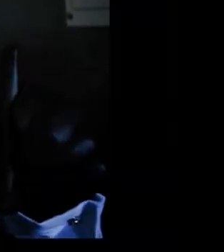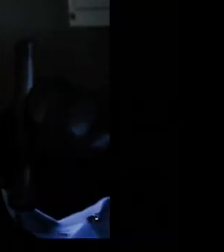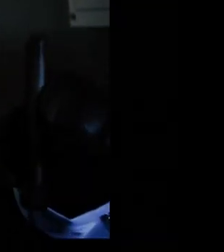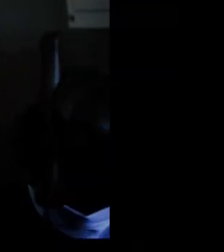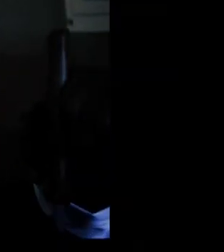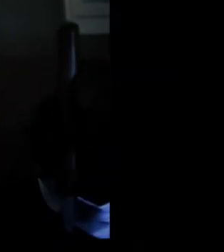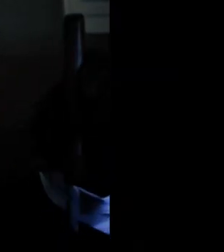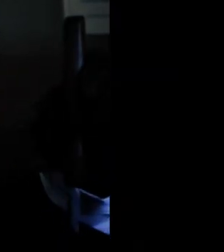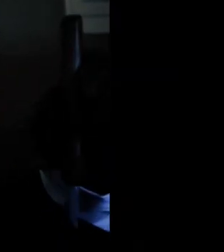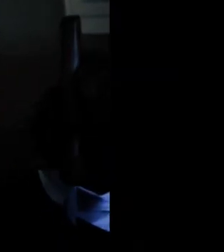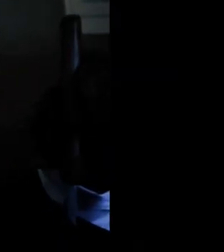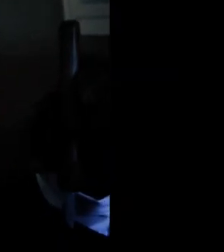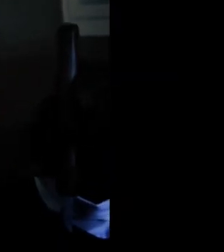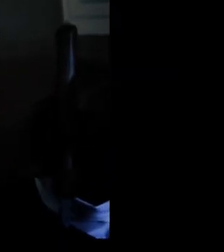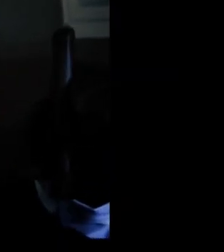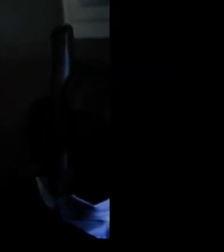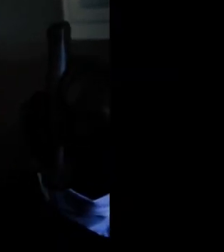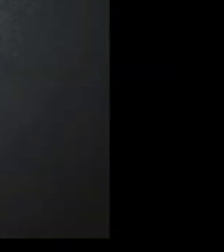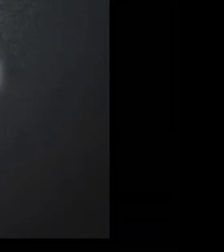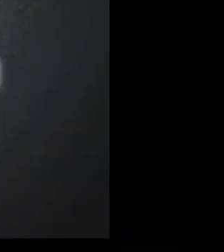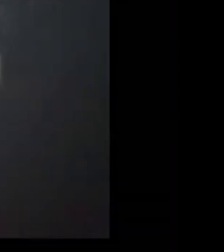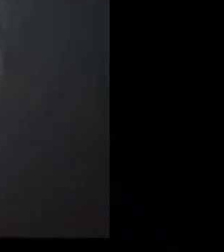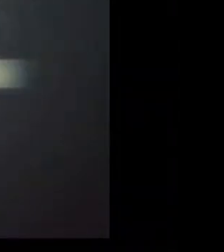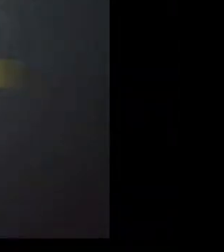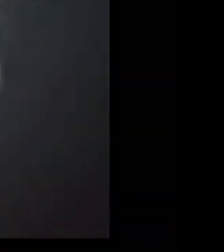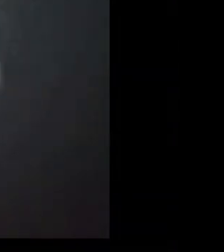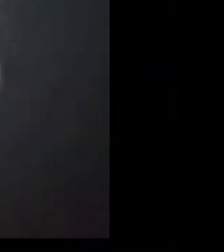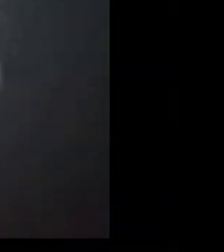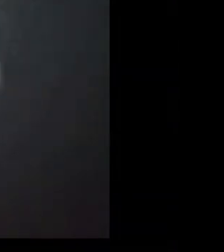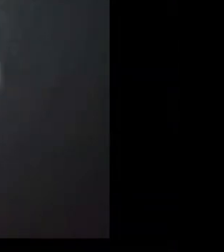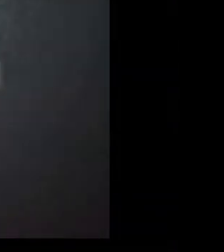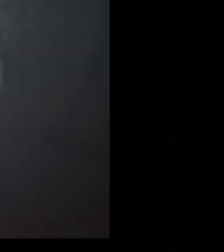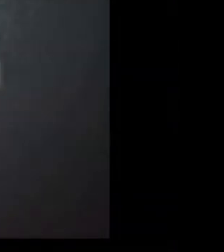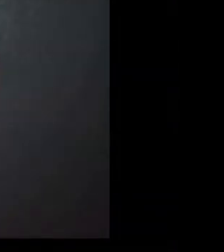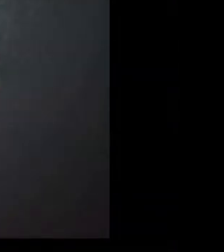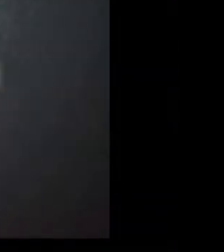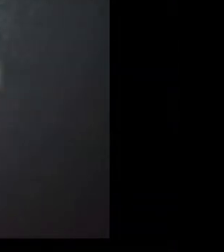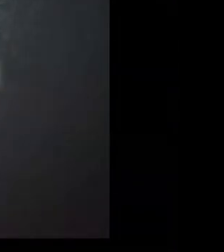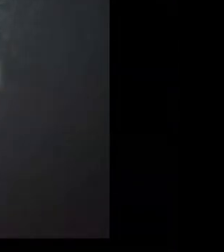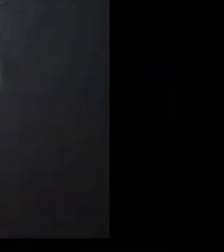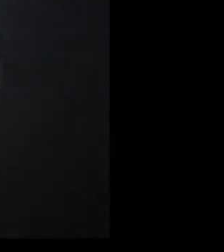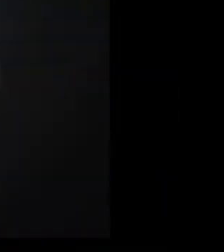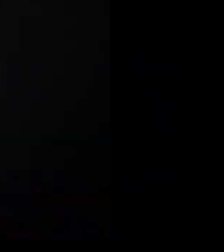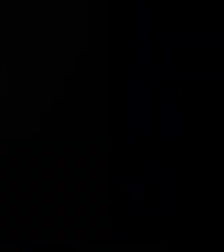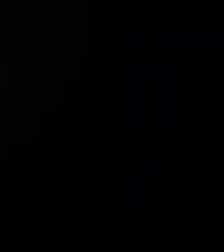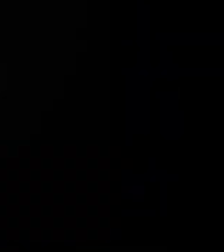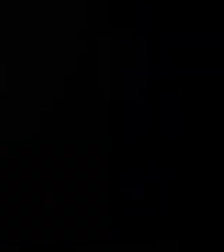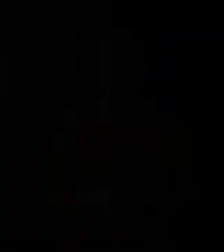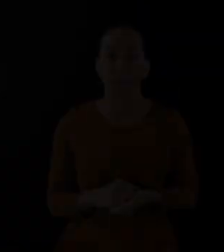In this place, you are gone. It's your soap office.